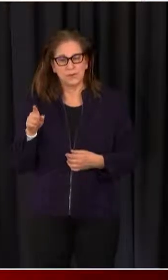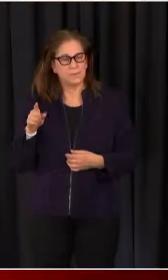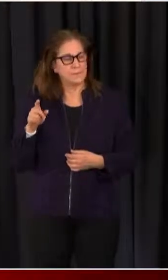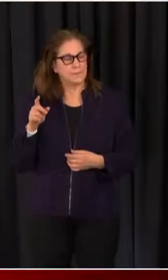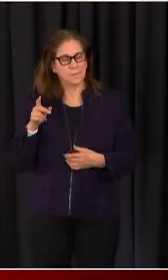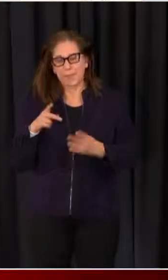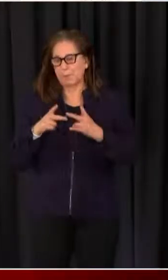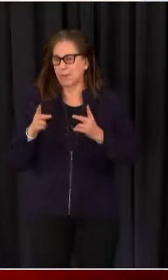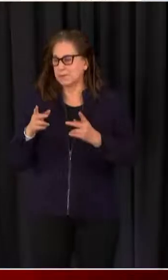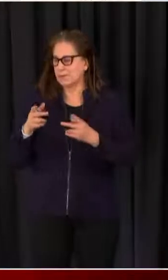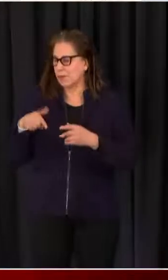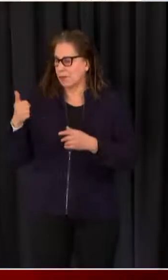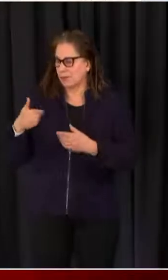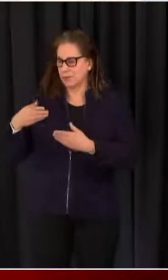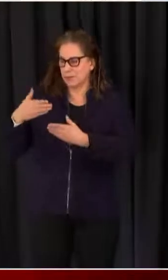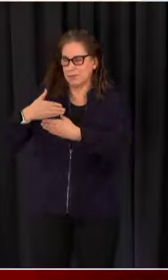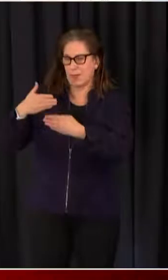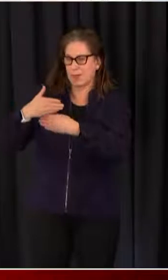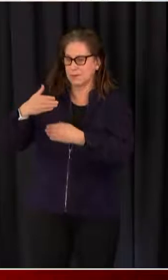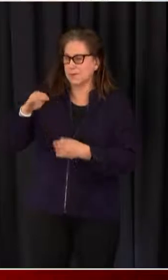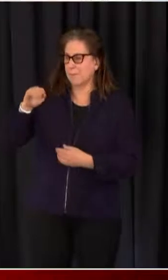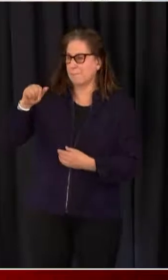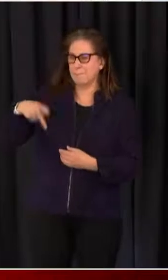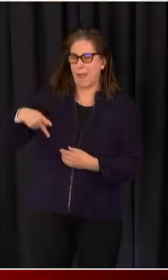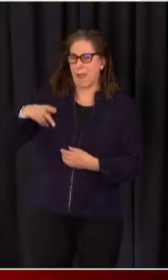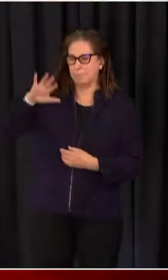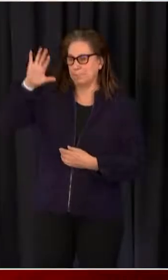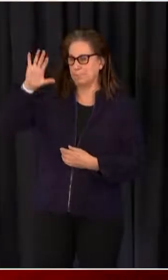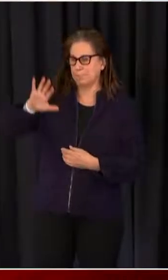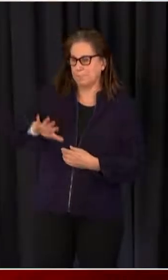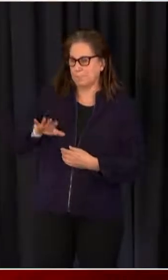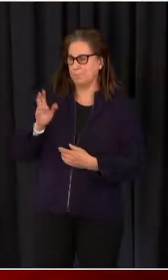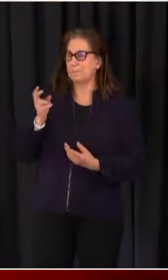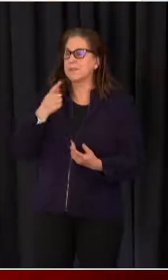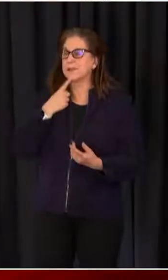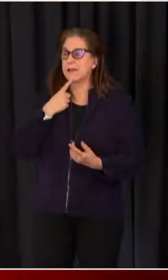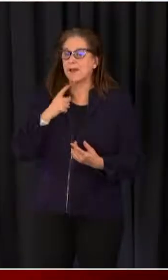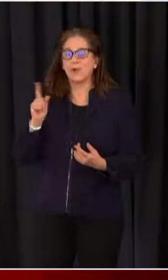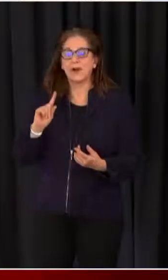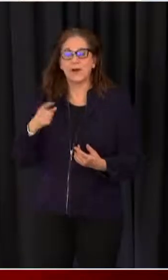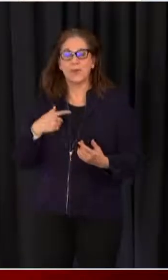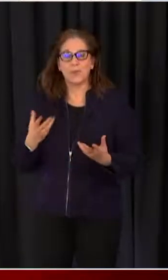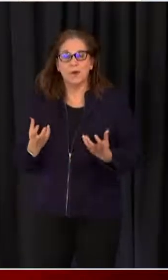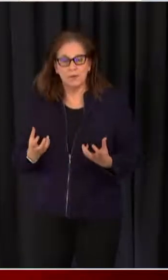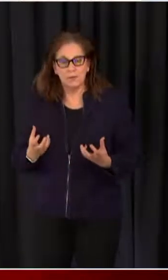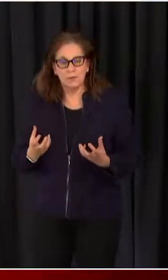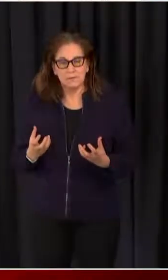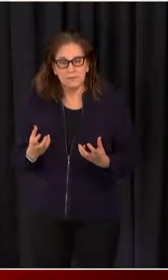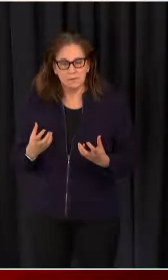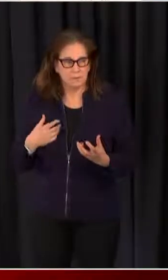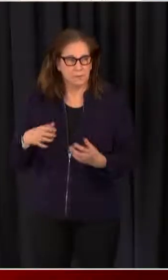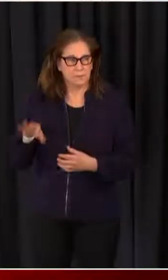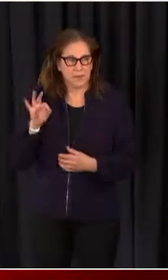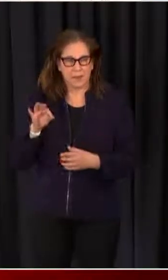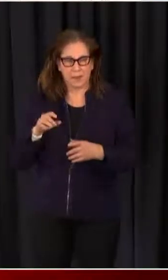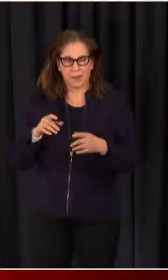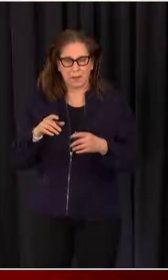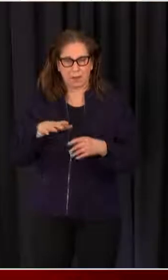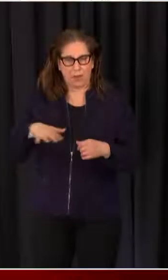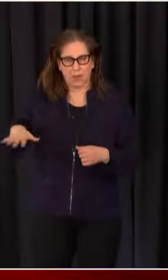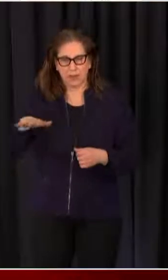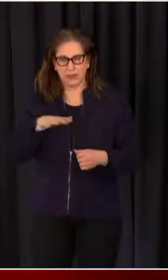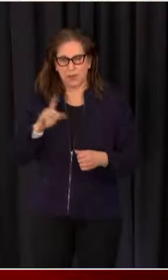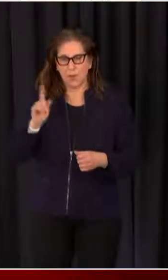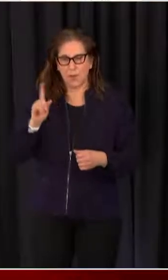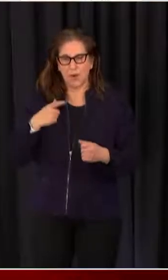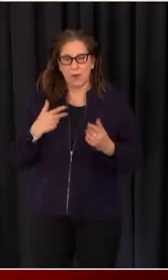mapping tool that you've seen before. You're able to select the location. We also have a new enhancement on the site that